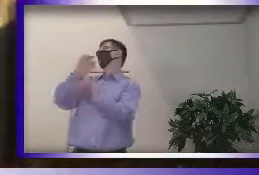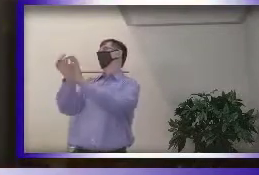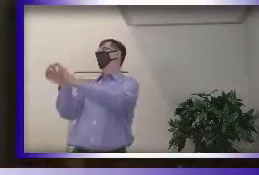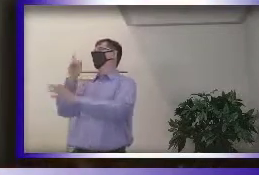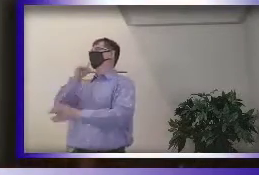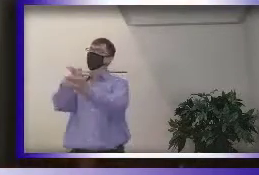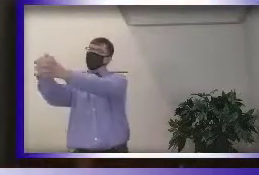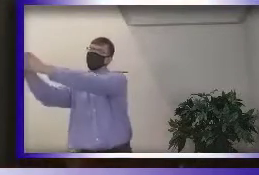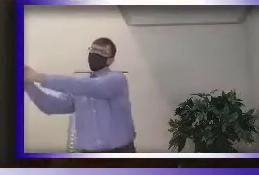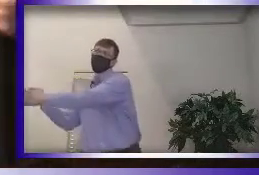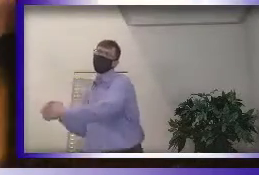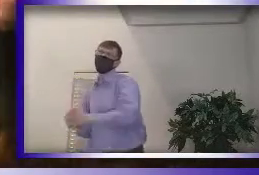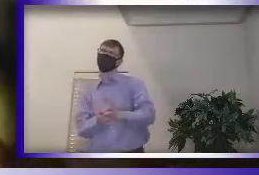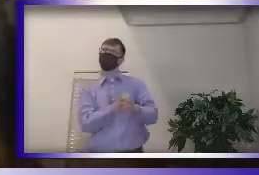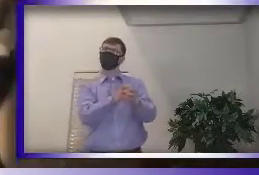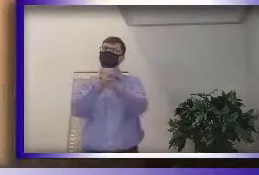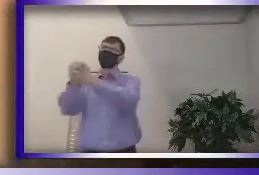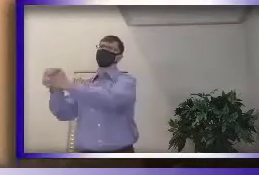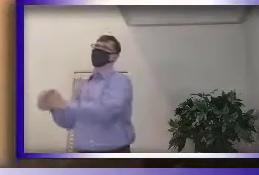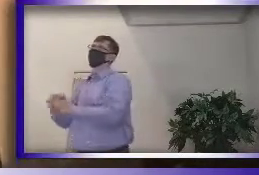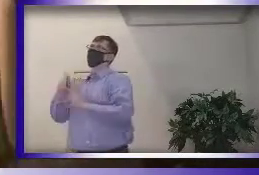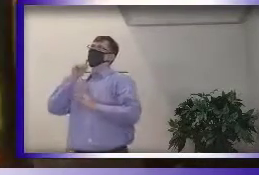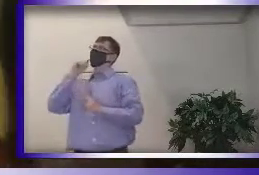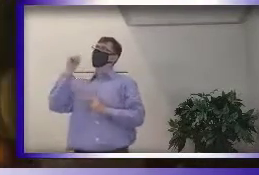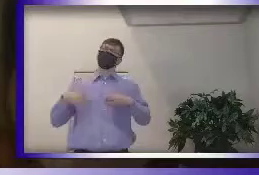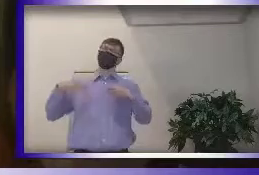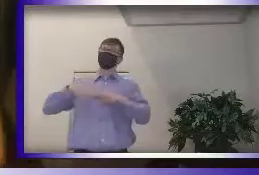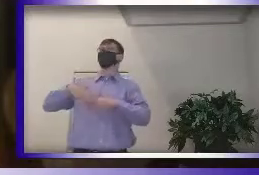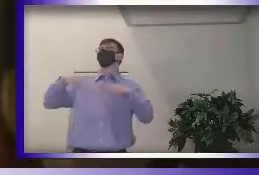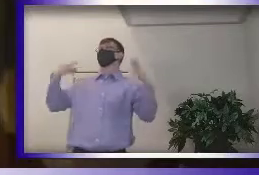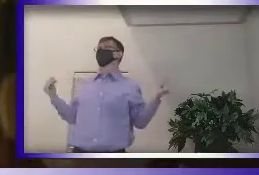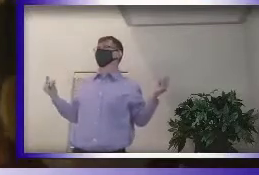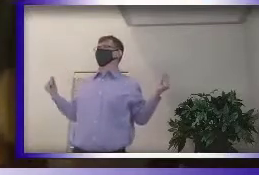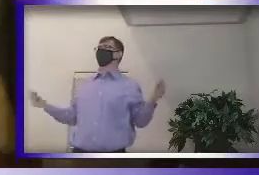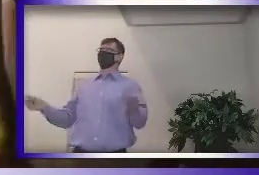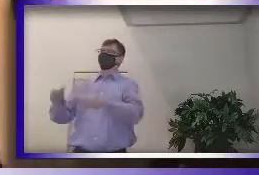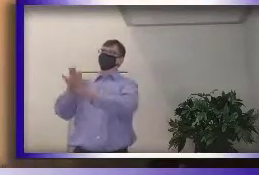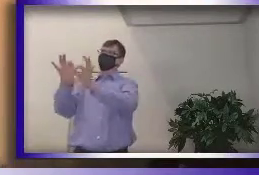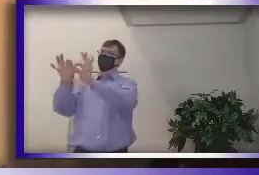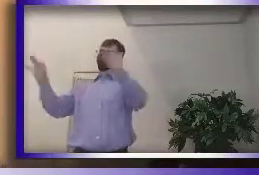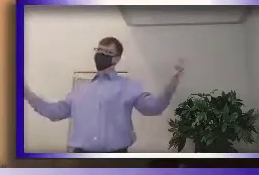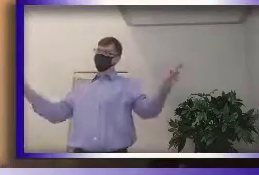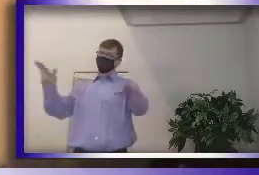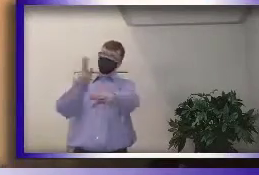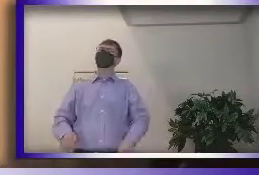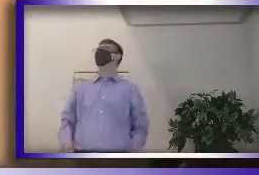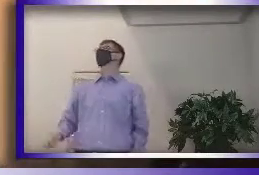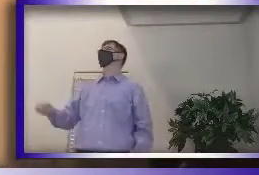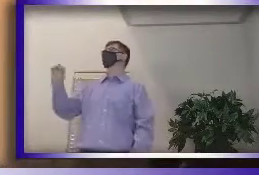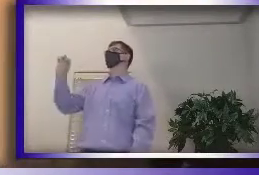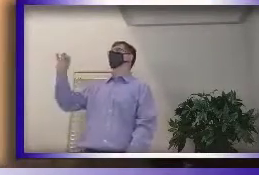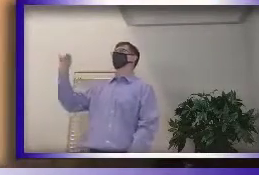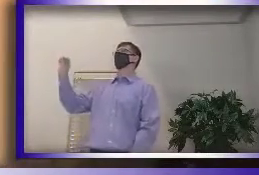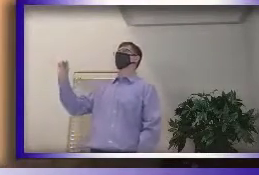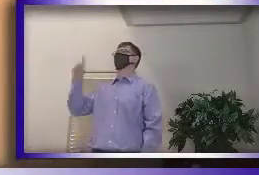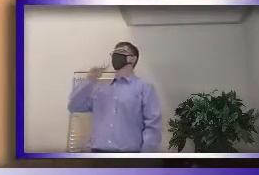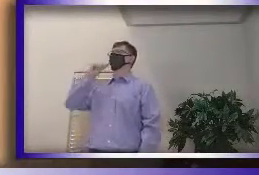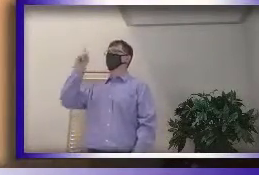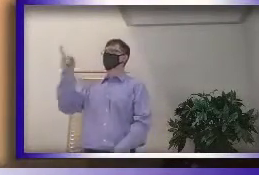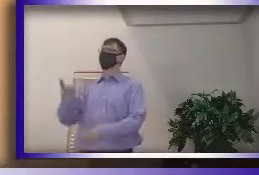Nuns take on new names. When we have a major shift in our life, often we have to change our